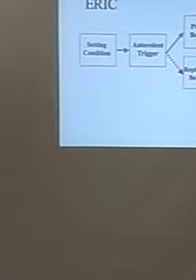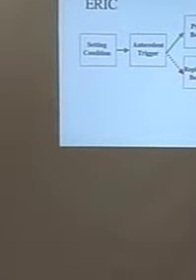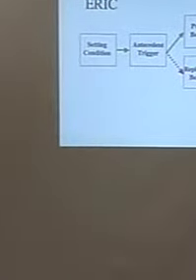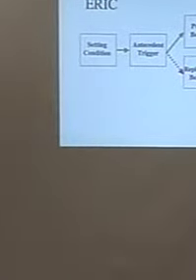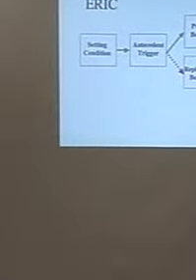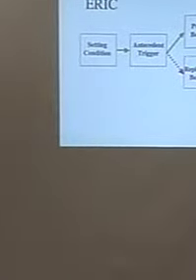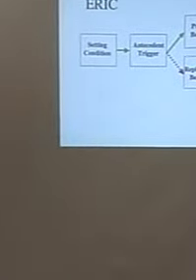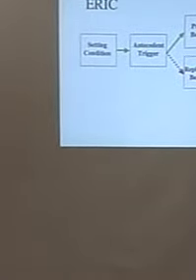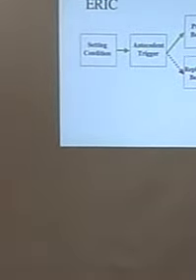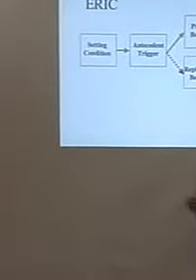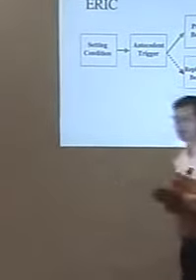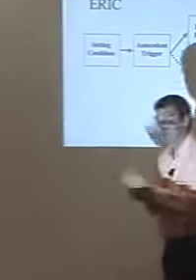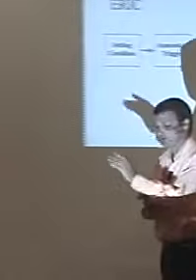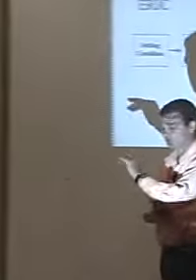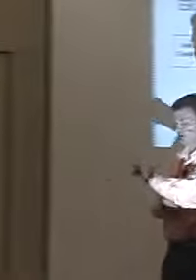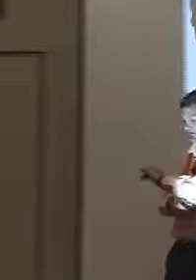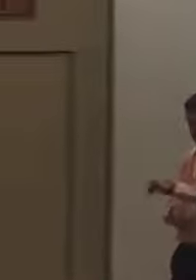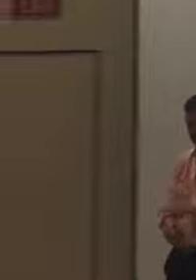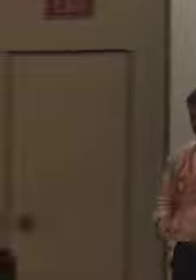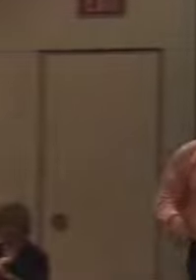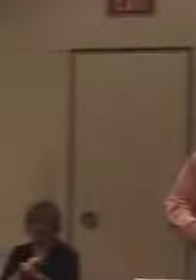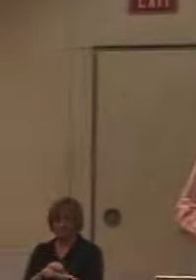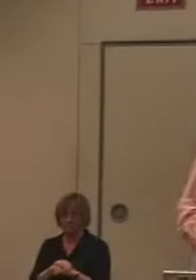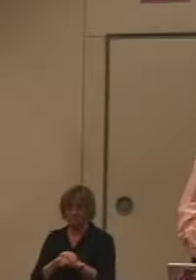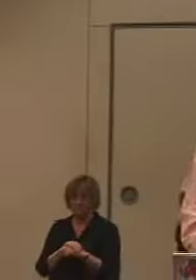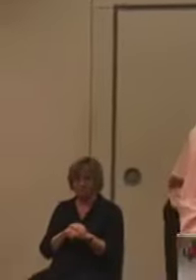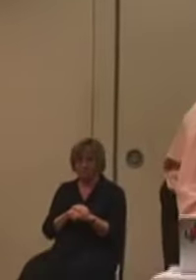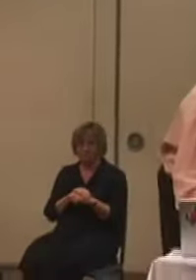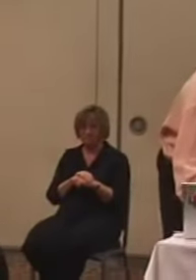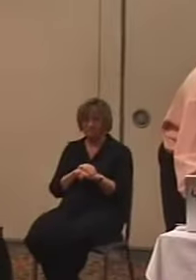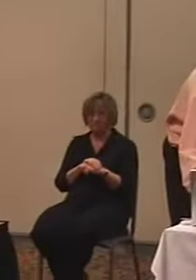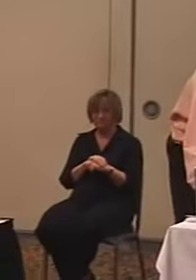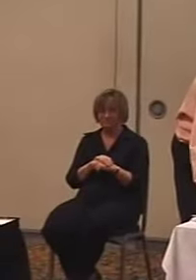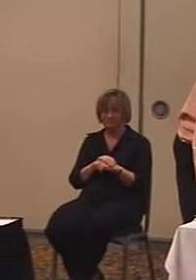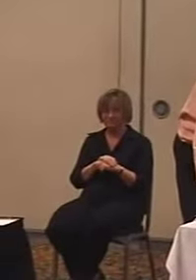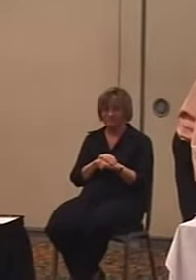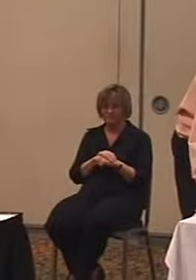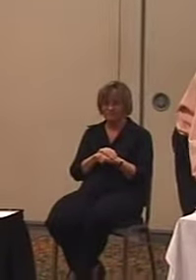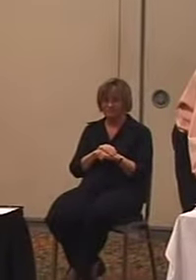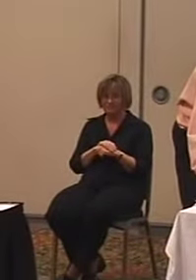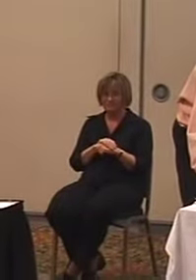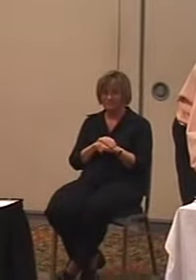That's the whole thing right there. So let's take a look